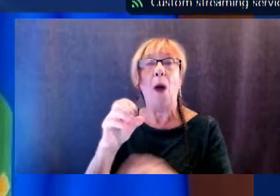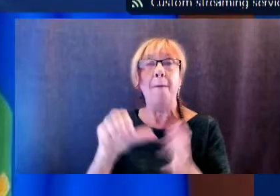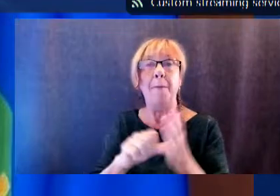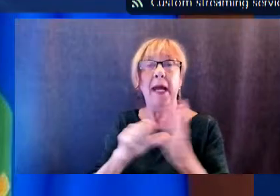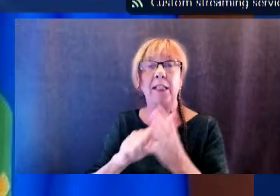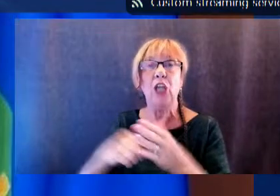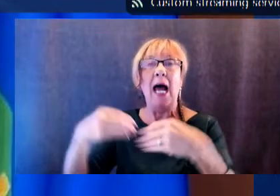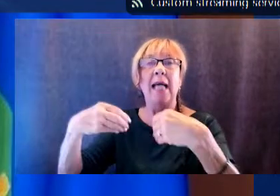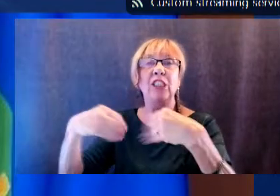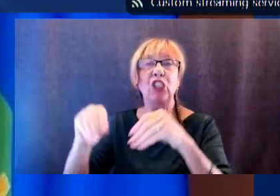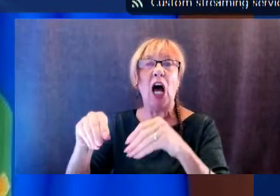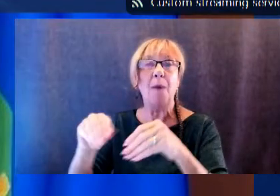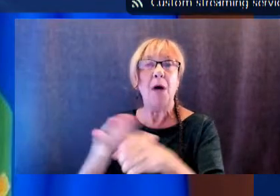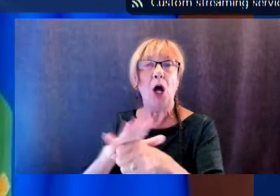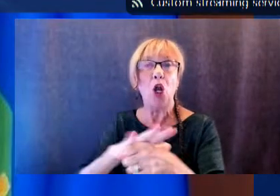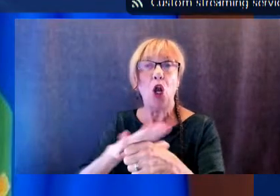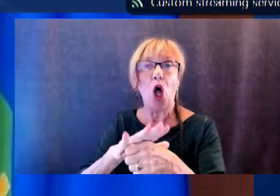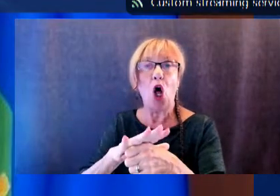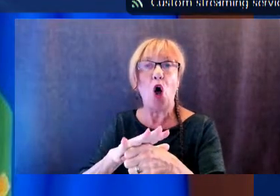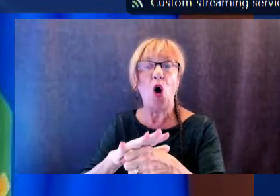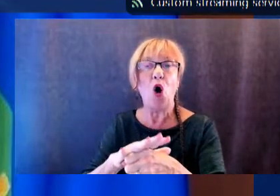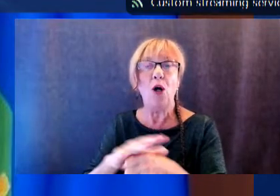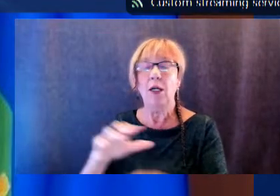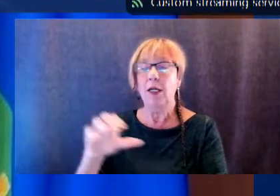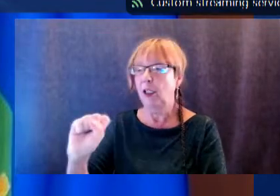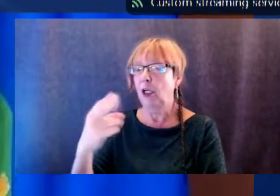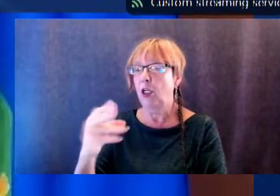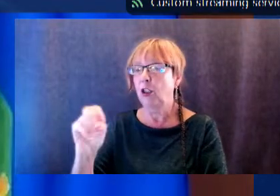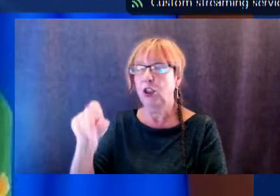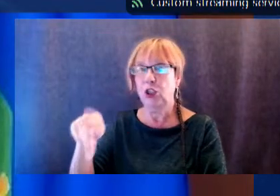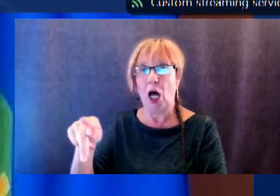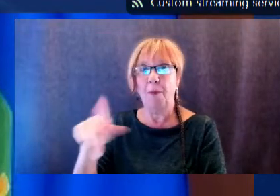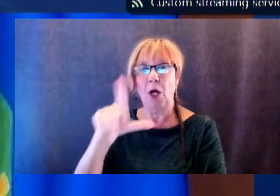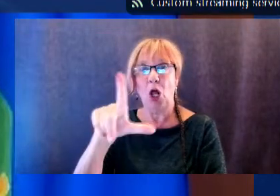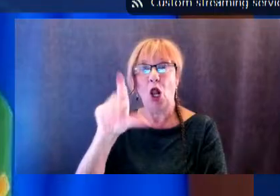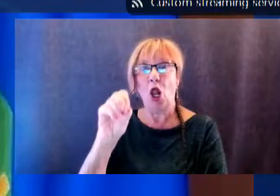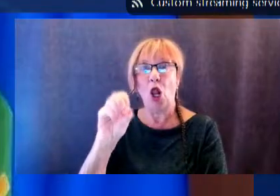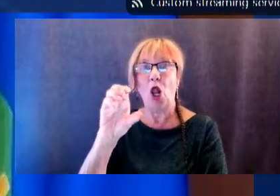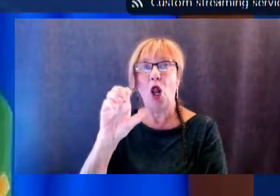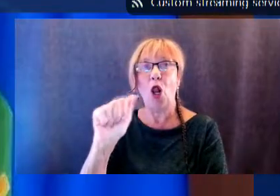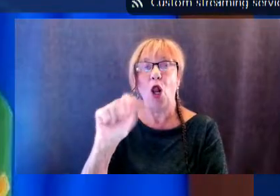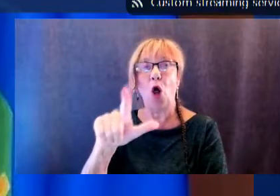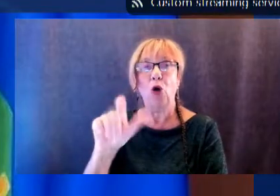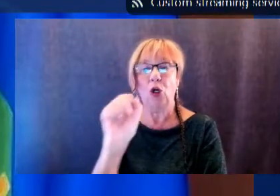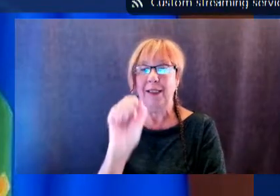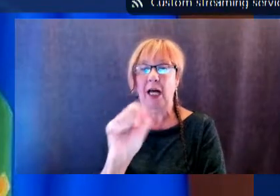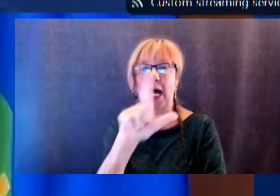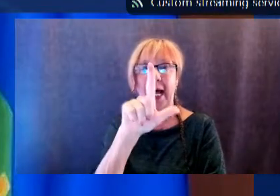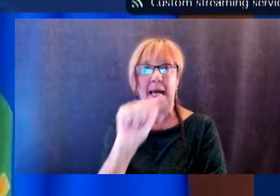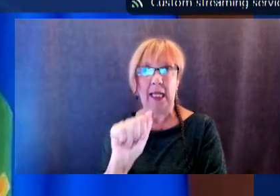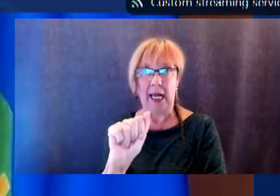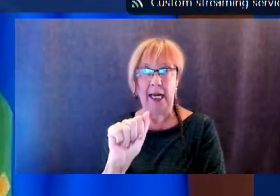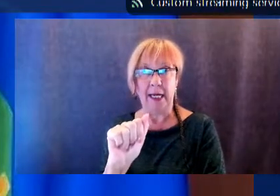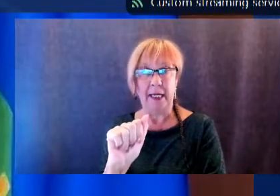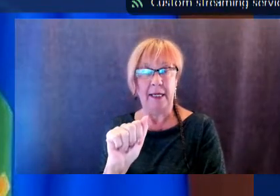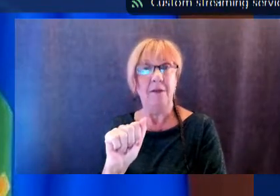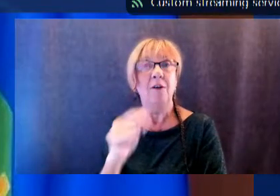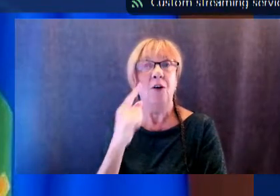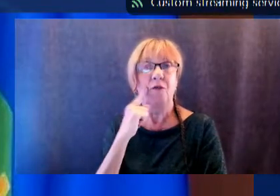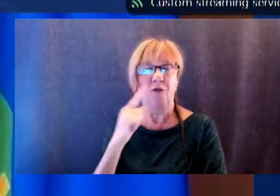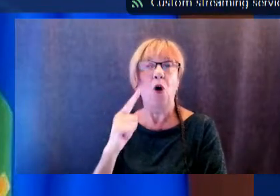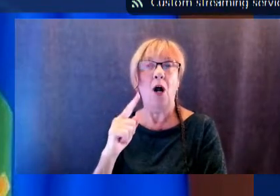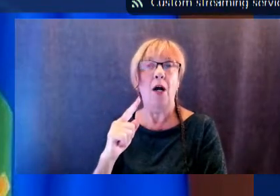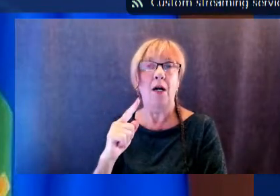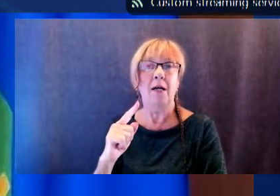shoplocal.la to get involved. Again, at shoplocal, all one word, .la to get involved.